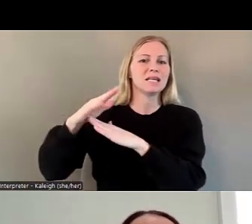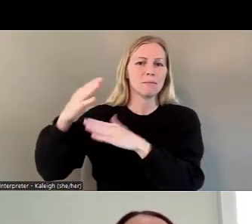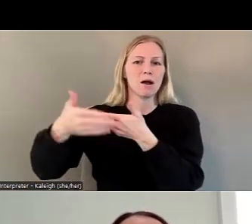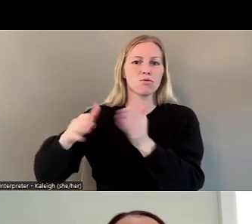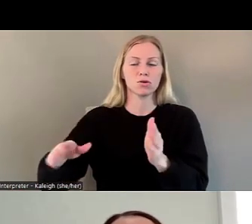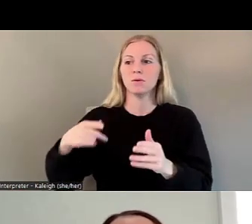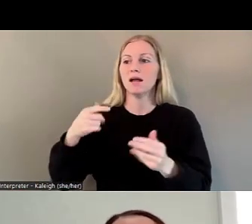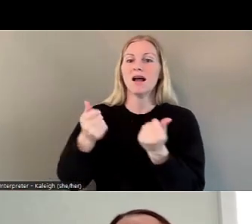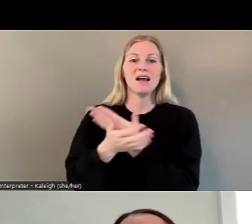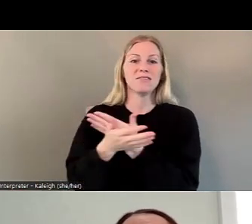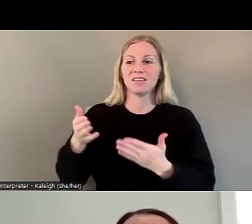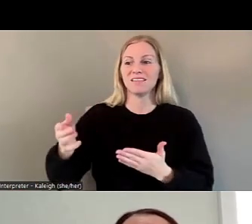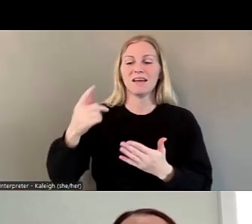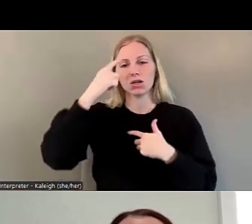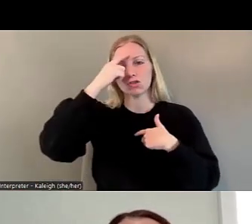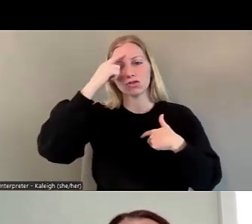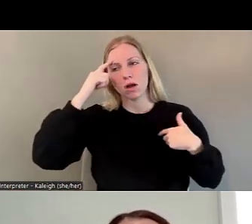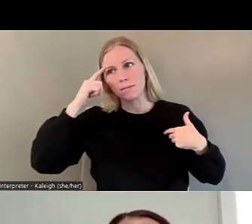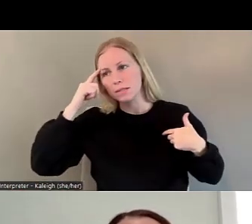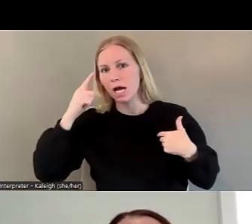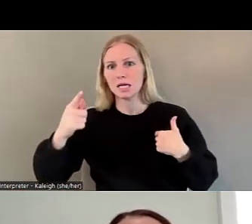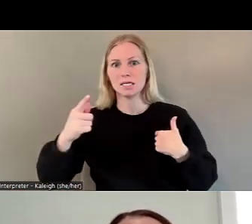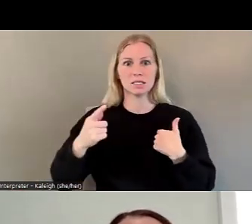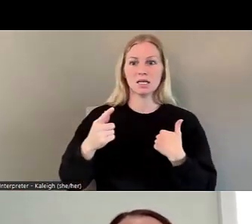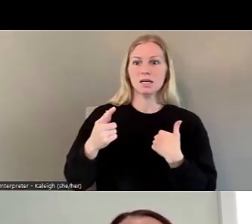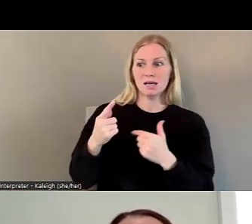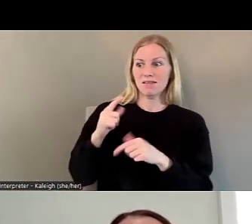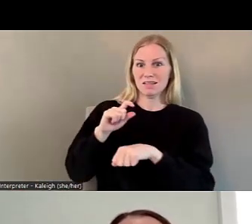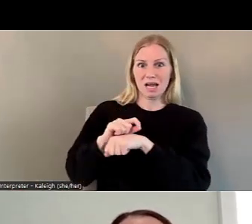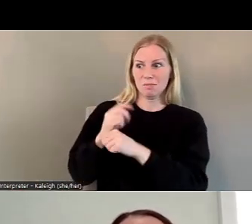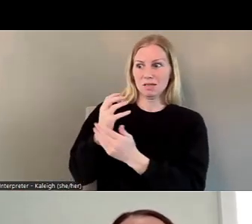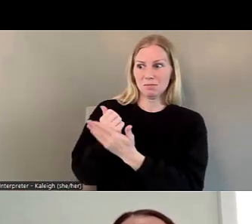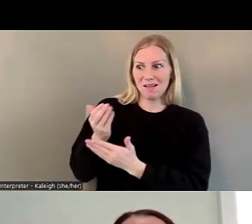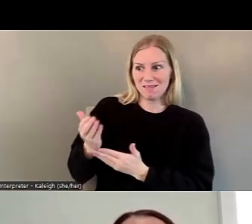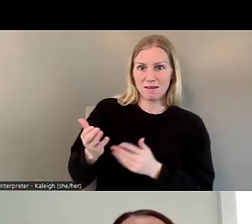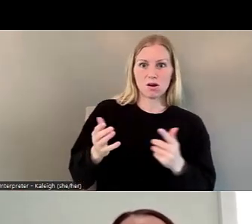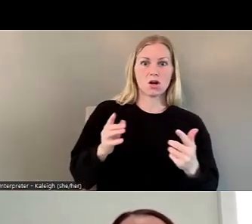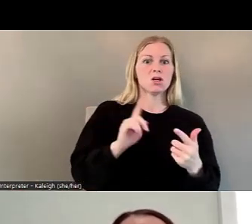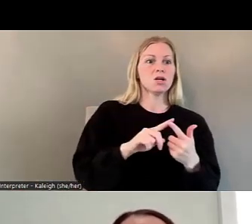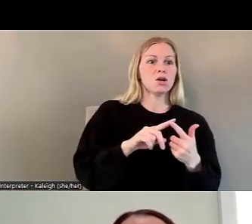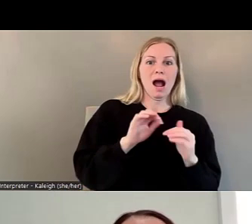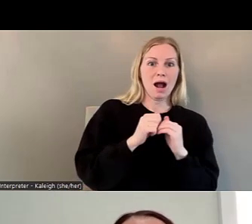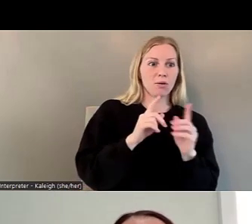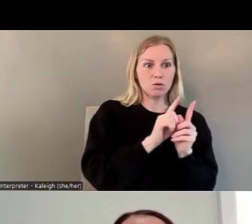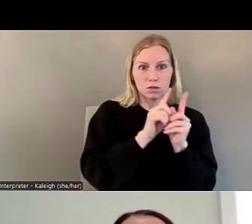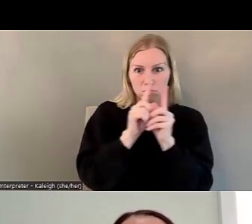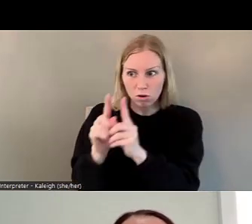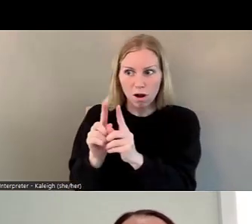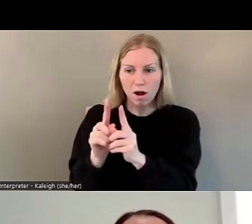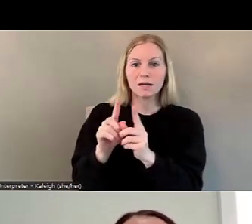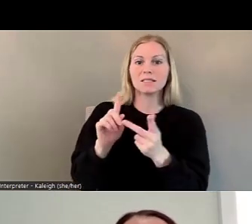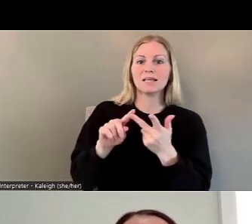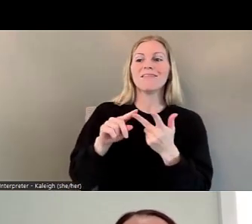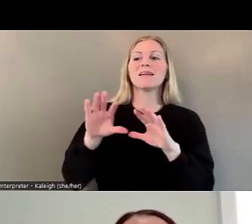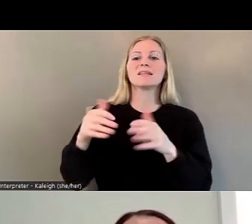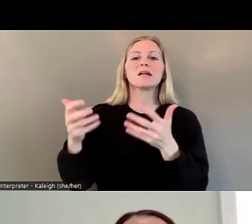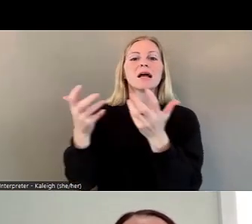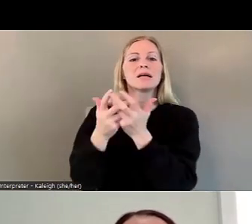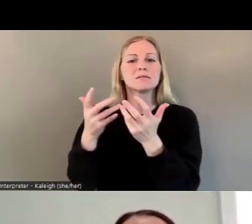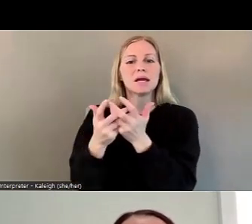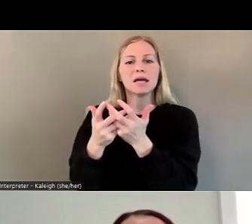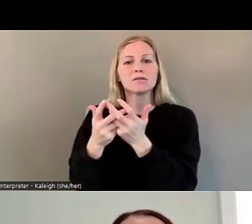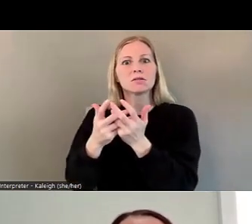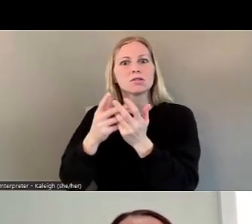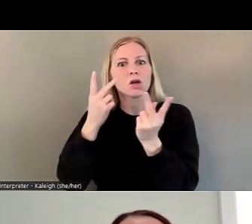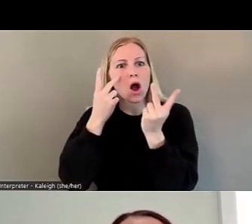there, the way in which he was brought there, and he was traumatized by seeing his classmates brought to the timeout room, asking about the sounds they made